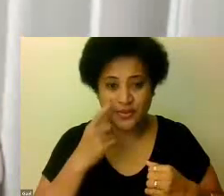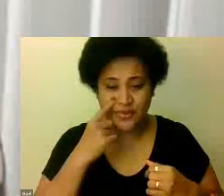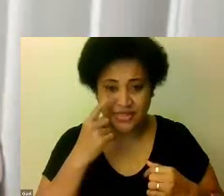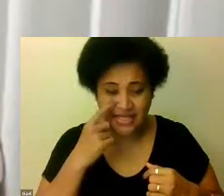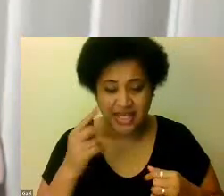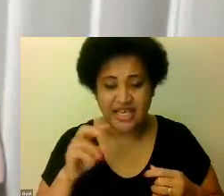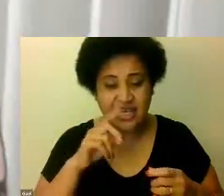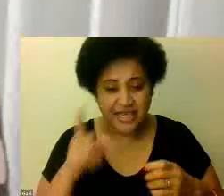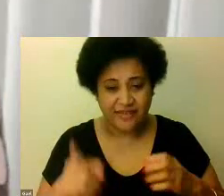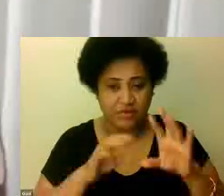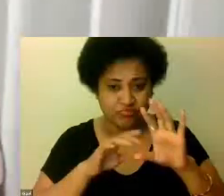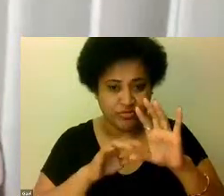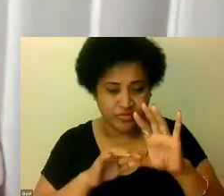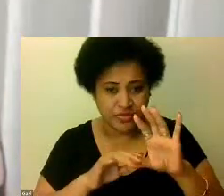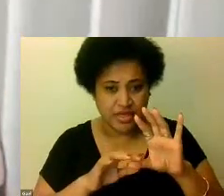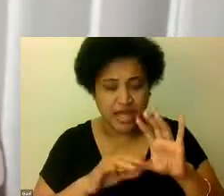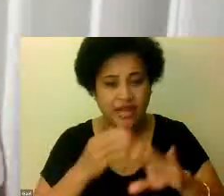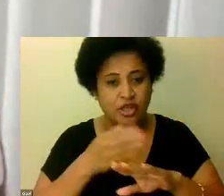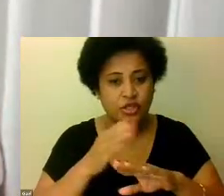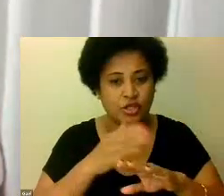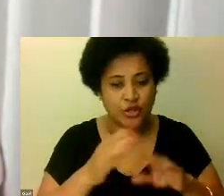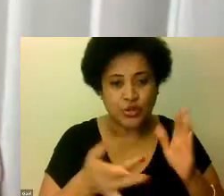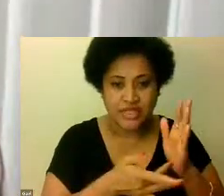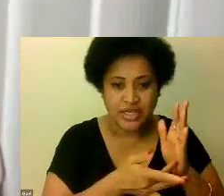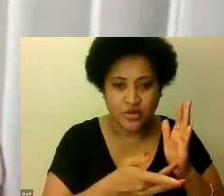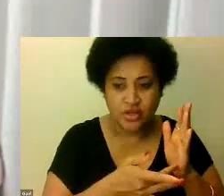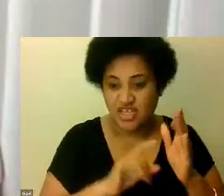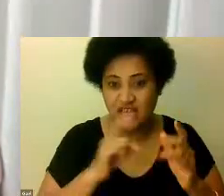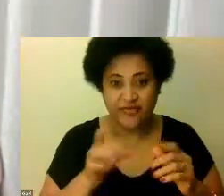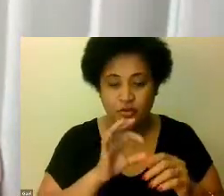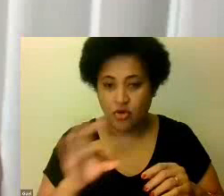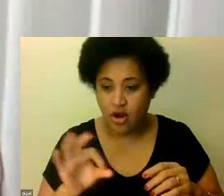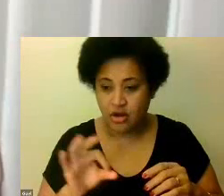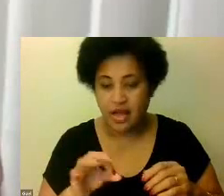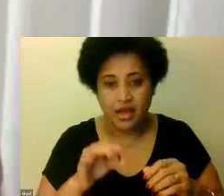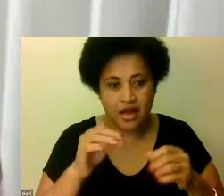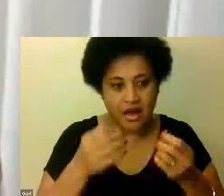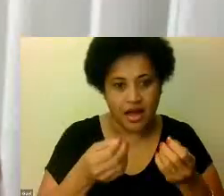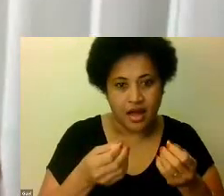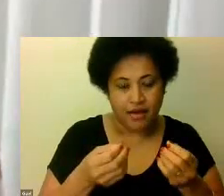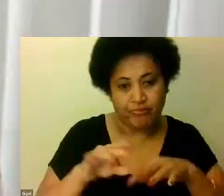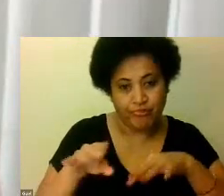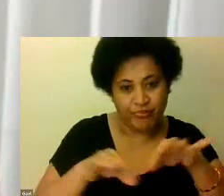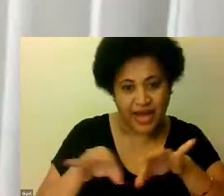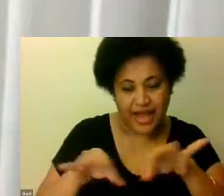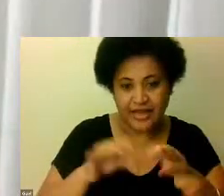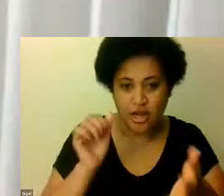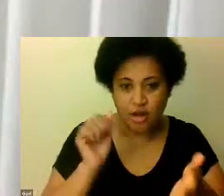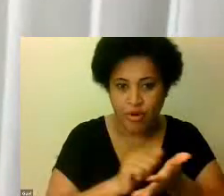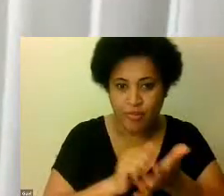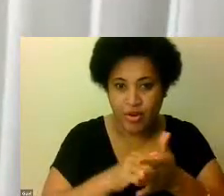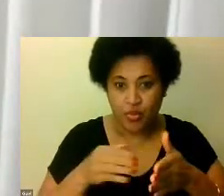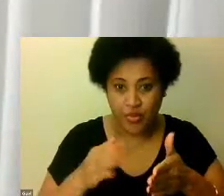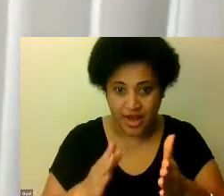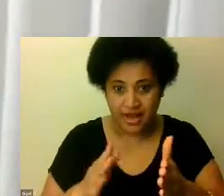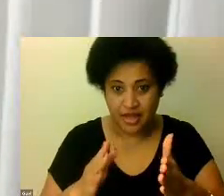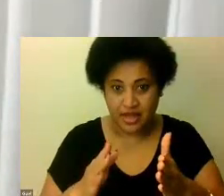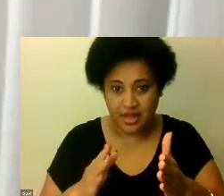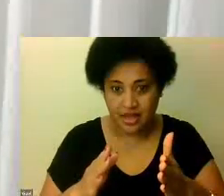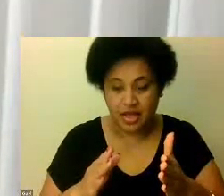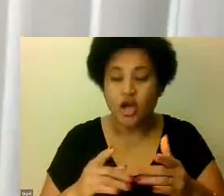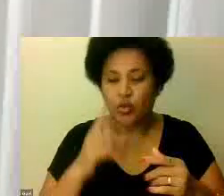and the new technologies are not designed in an appropriate way, this could further deepen